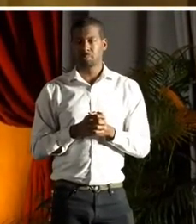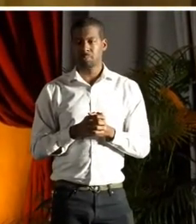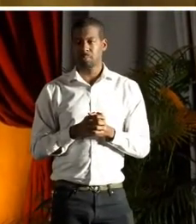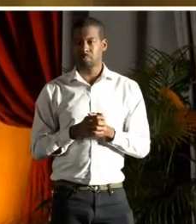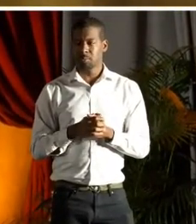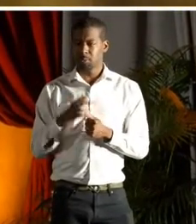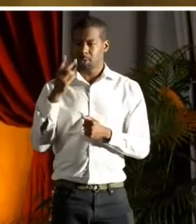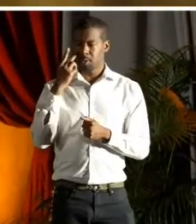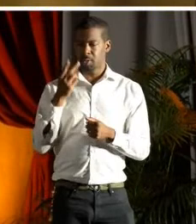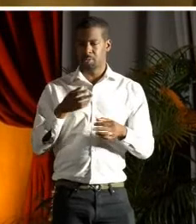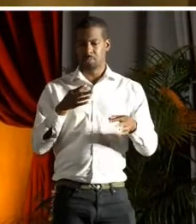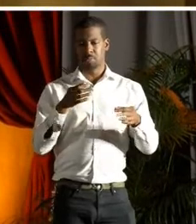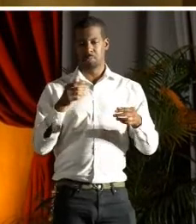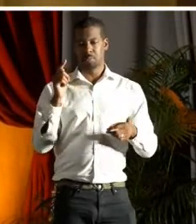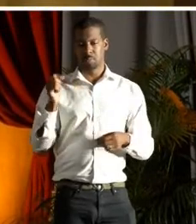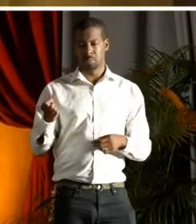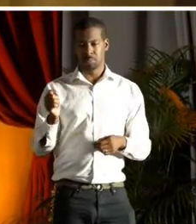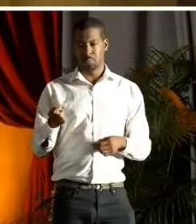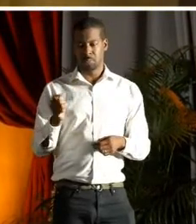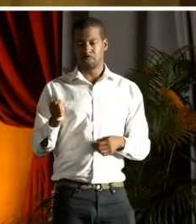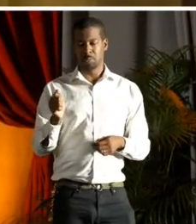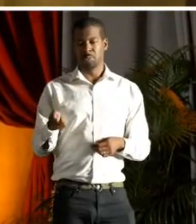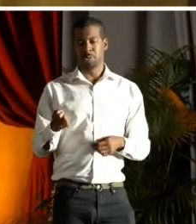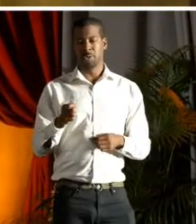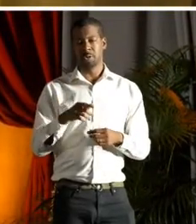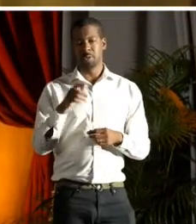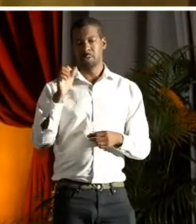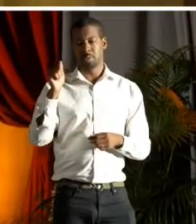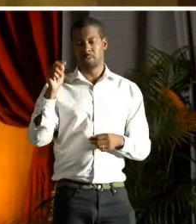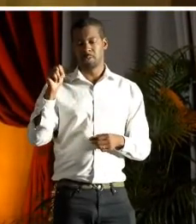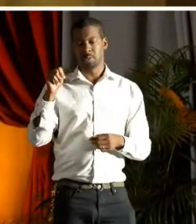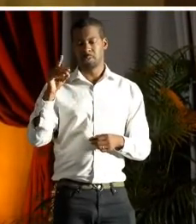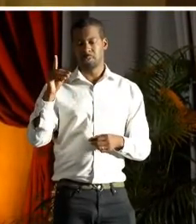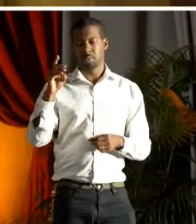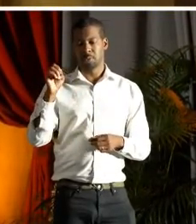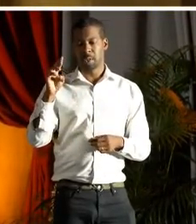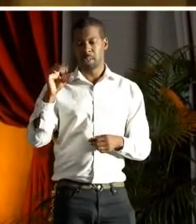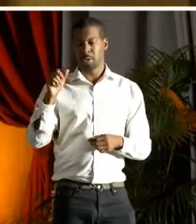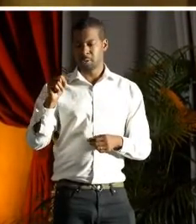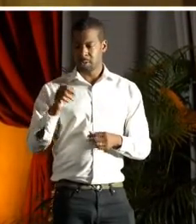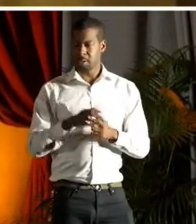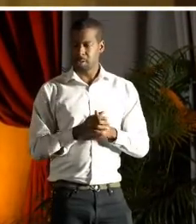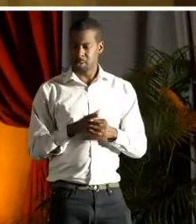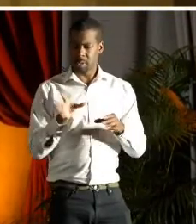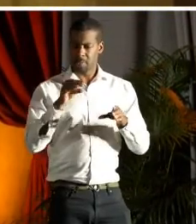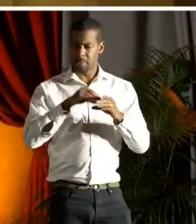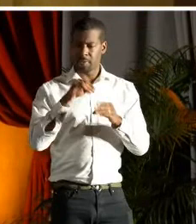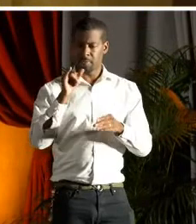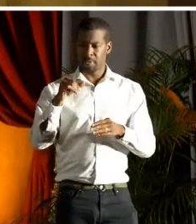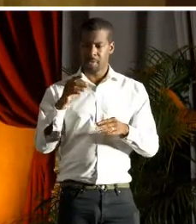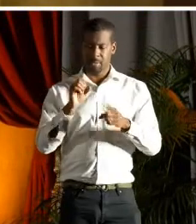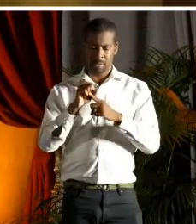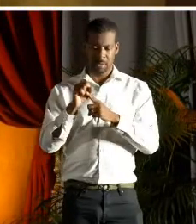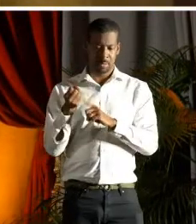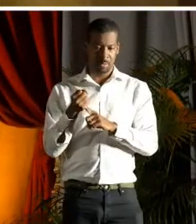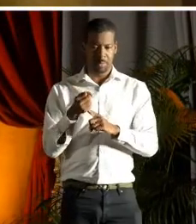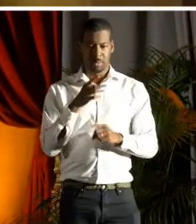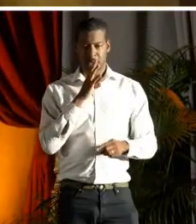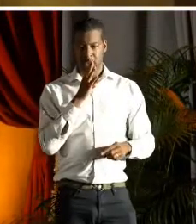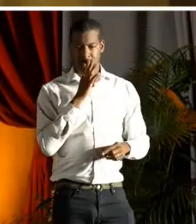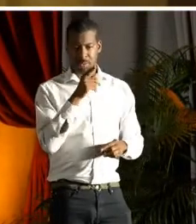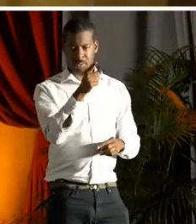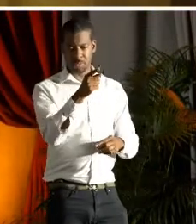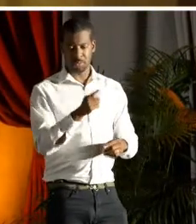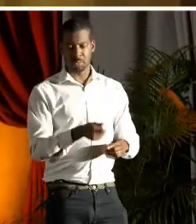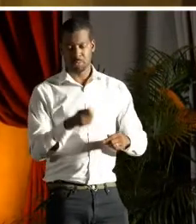at Judge Anderson, who was involved in that situation, and I can tell you that as I was talking to Judge